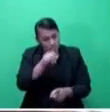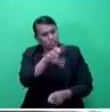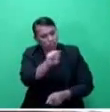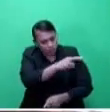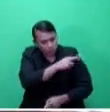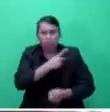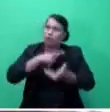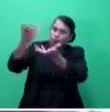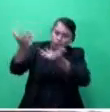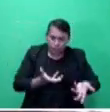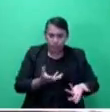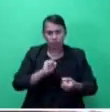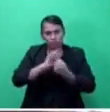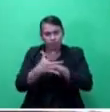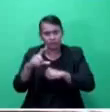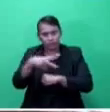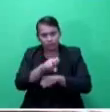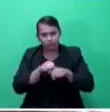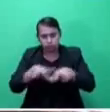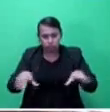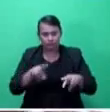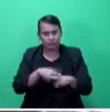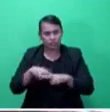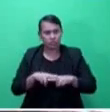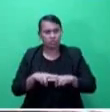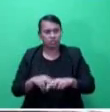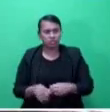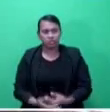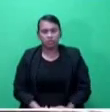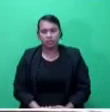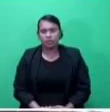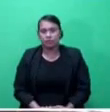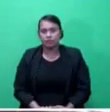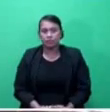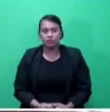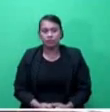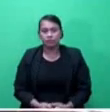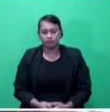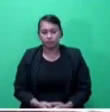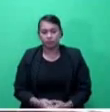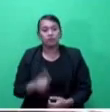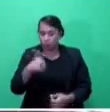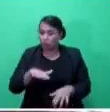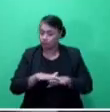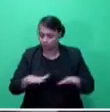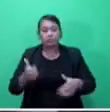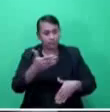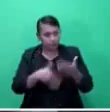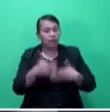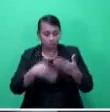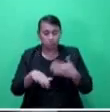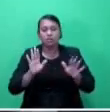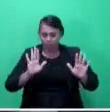bringing COVID-19 to Fiji. That's it. You've explained it, and I think we'll leave it at